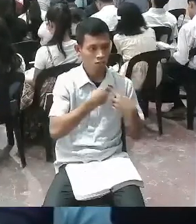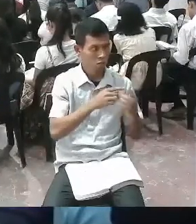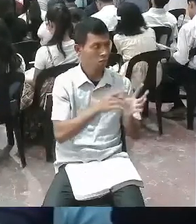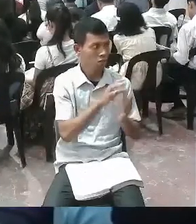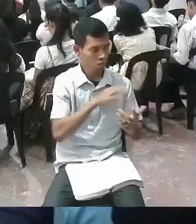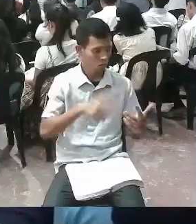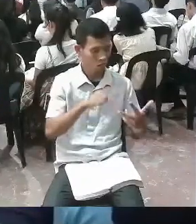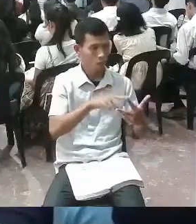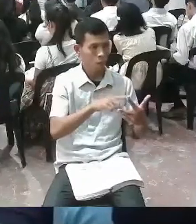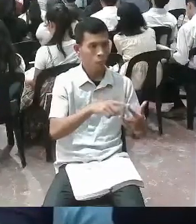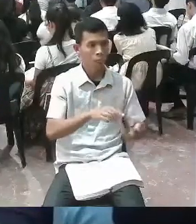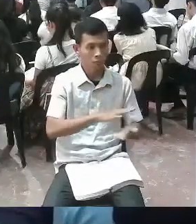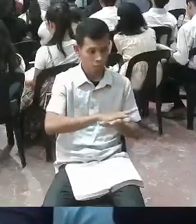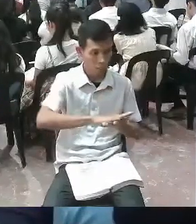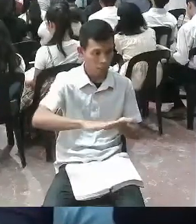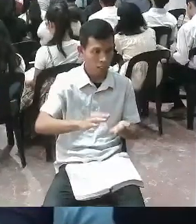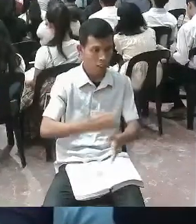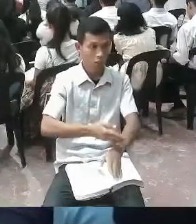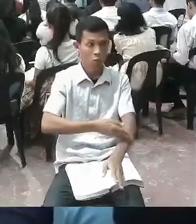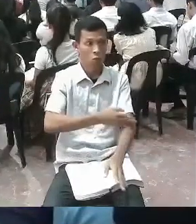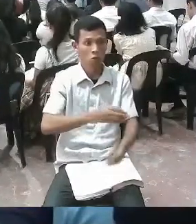Sanctification is second.